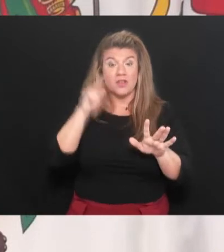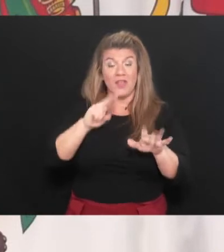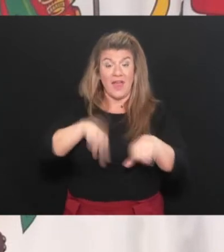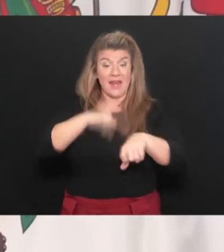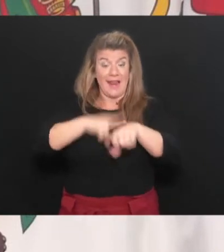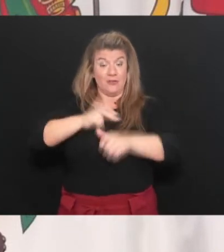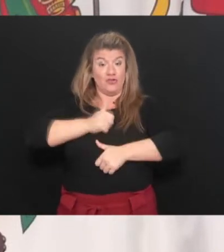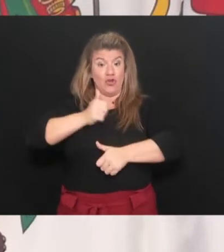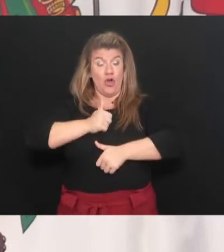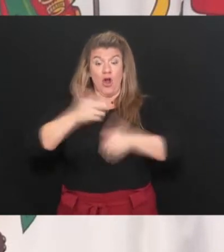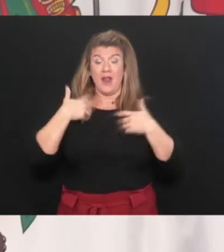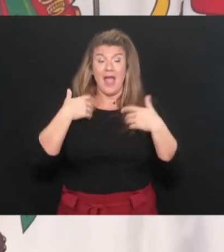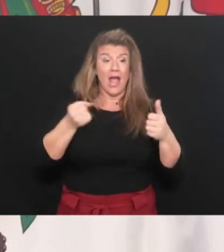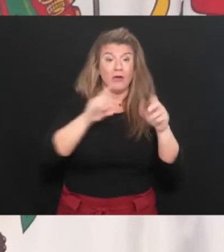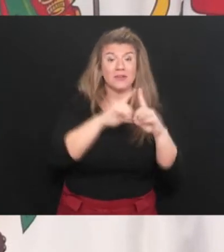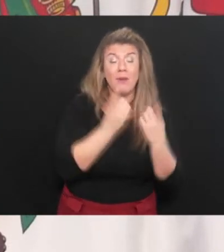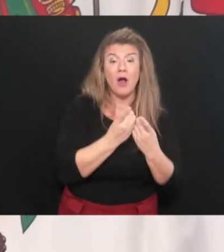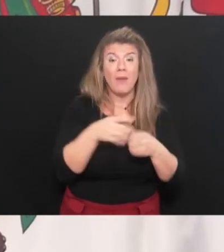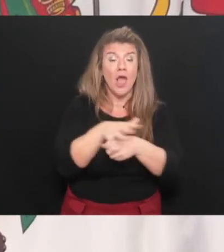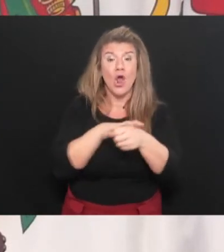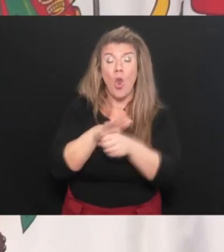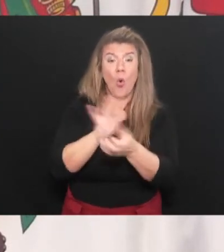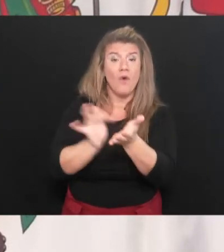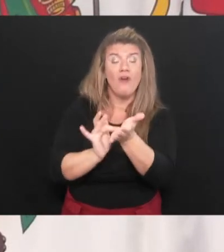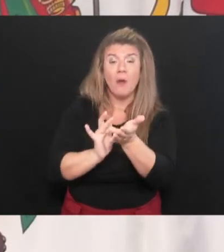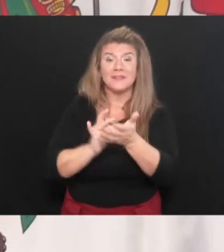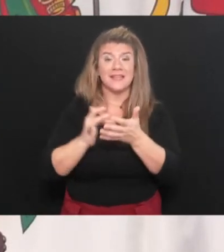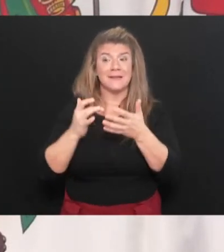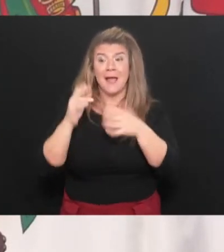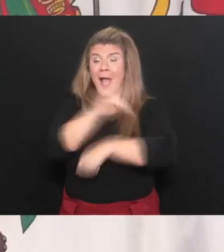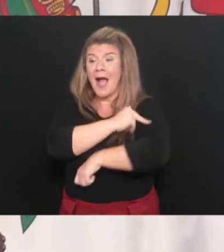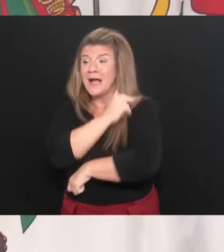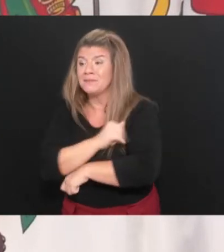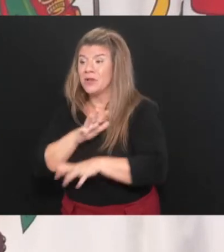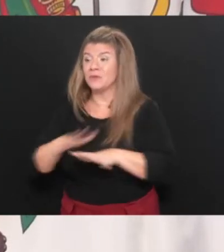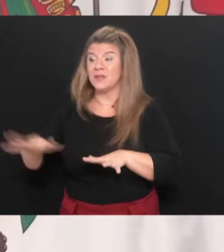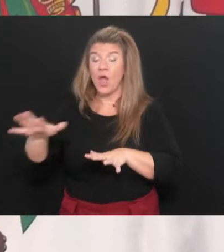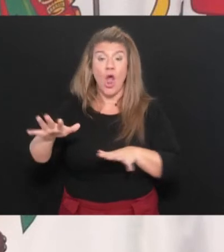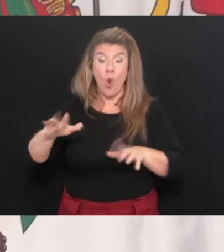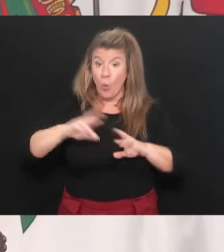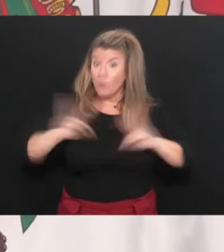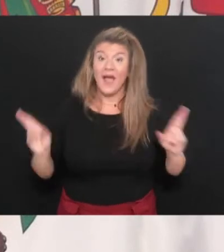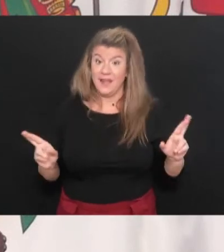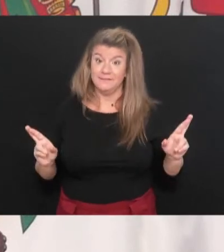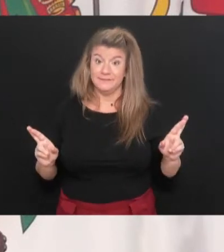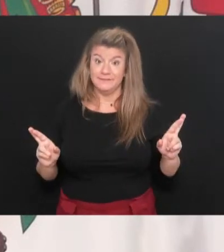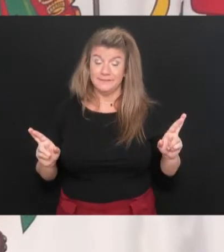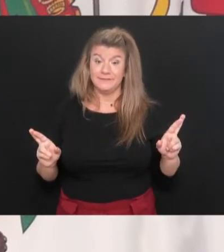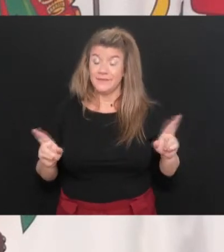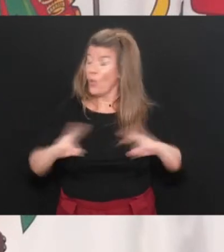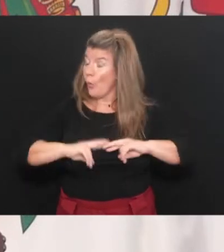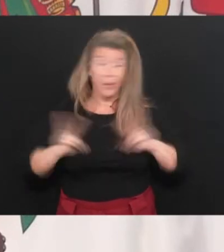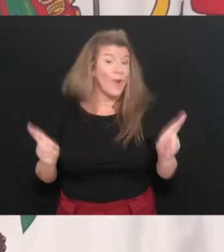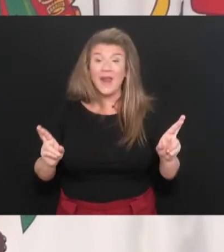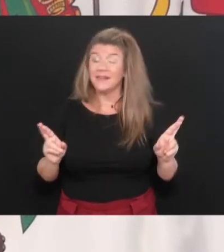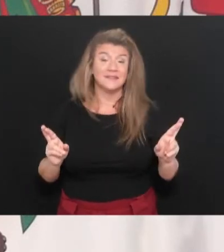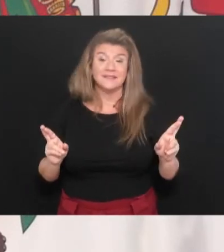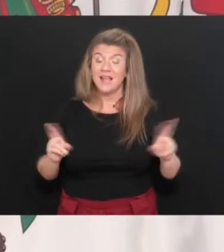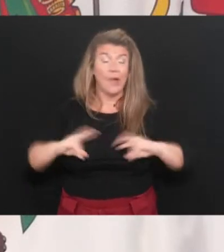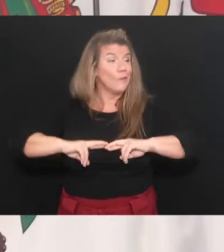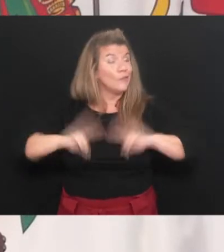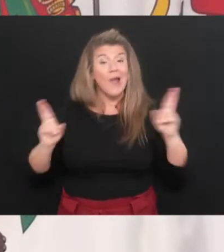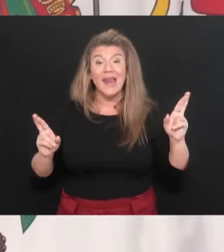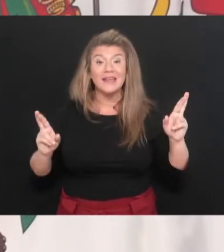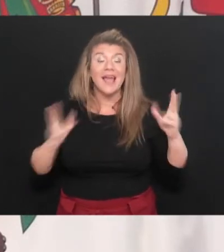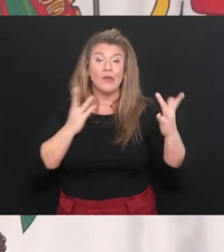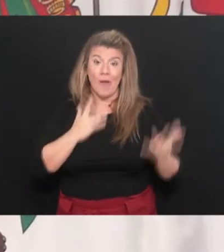the health departments, the local pharmacies, the healthcare facilities, we're all ready to go. We're ready and as ready could be